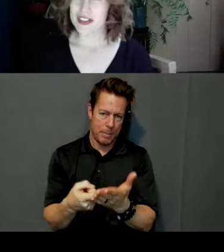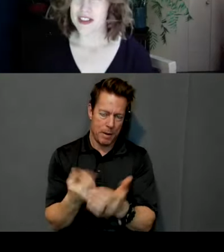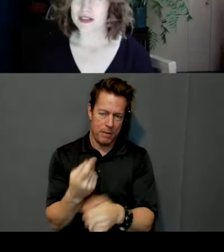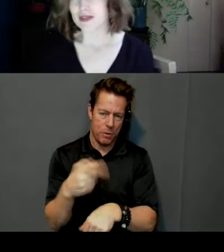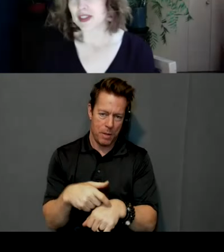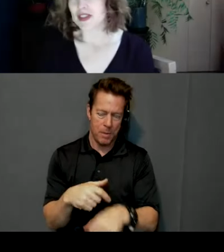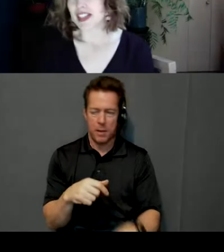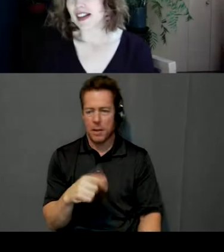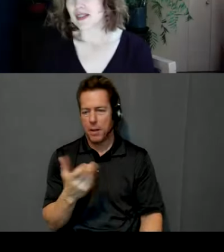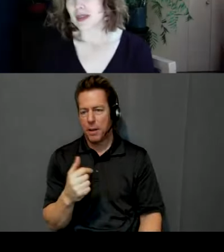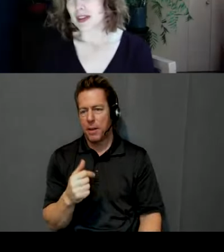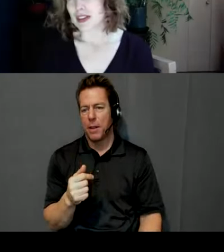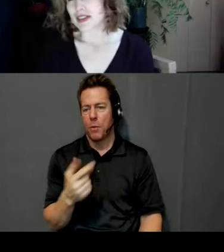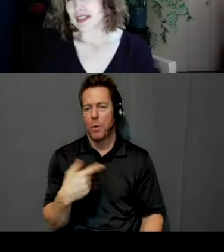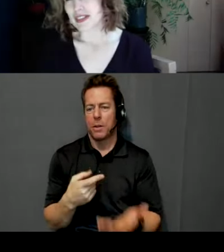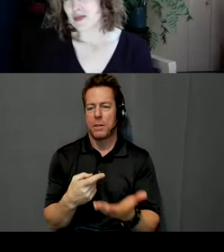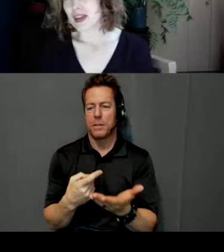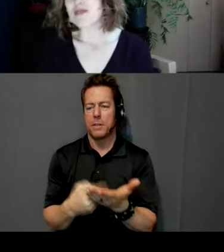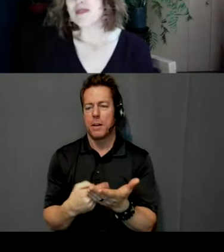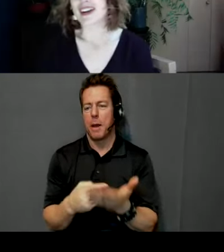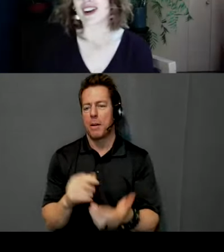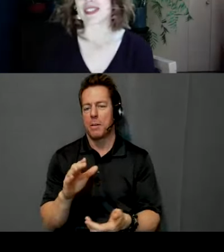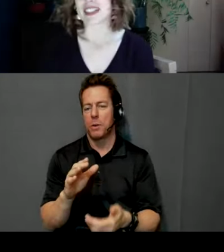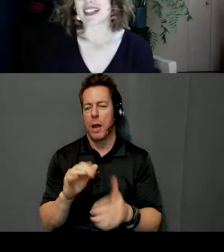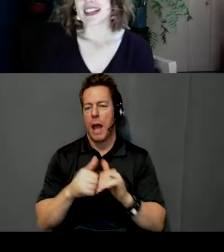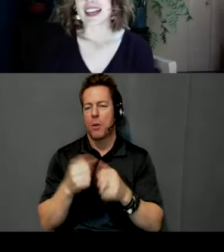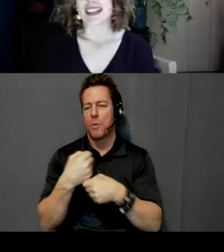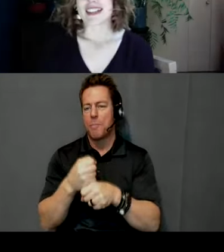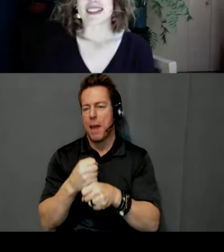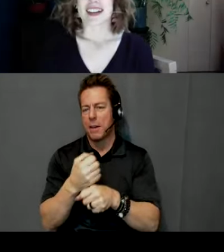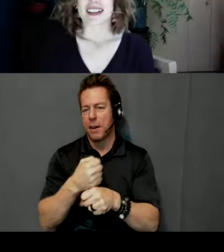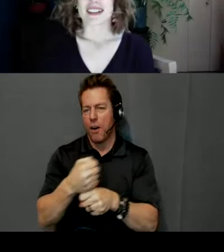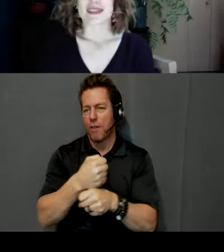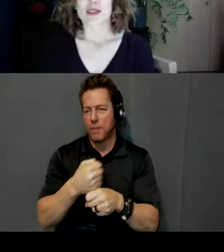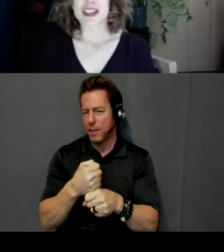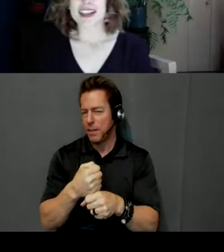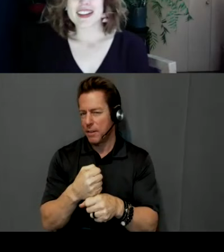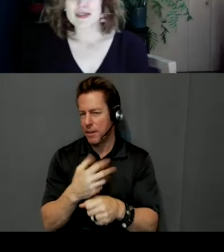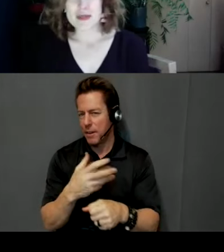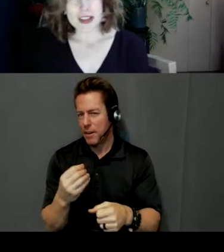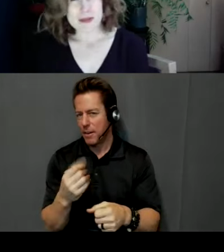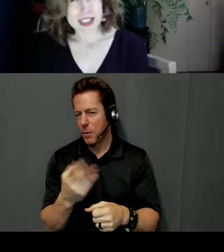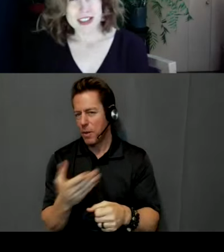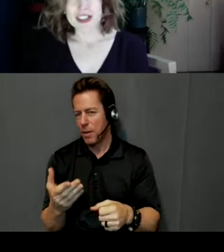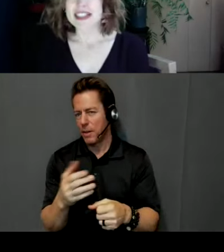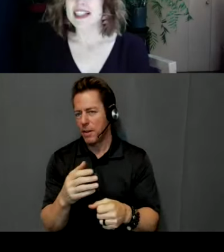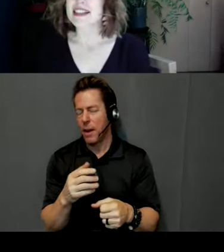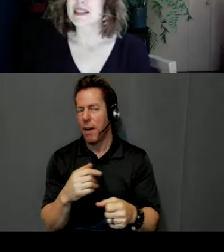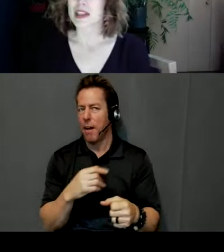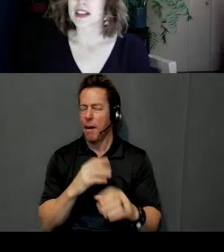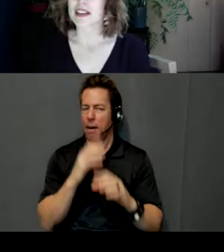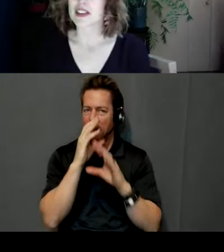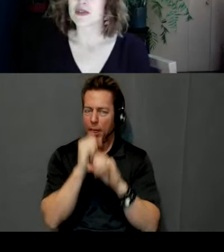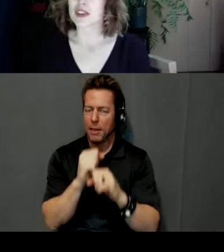love, so we just talk a little bit about the way you make coffee. And one thing I love about it in particular is that it